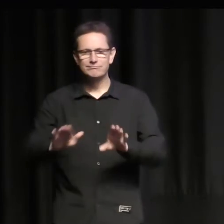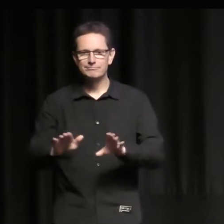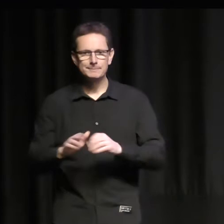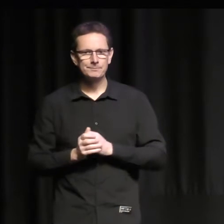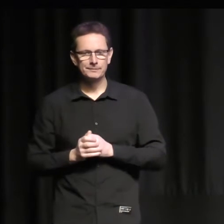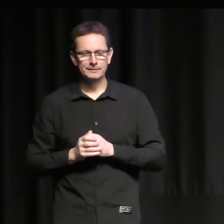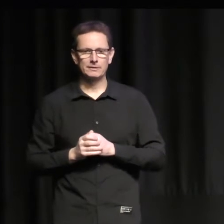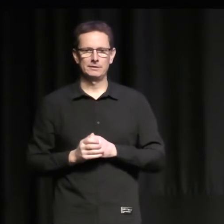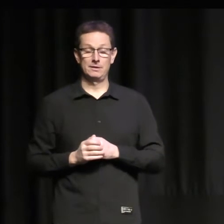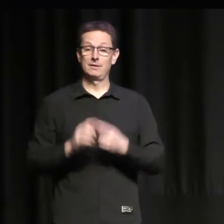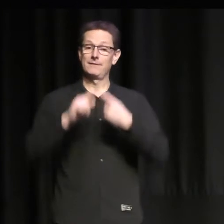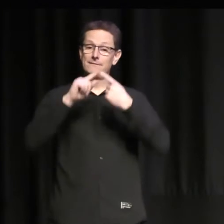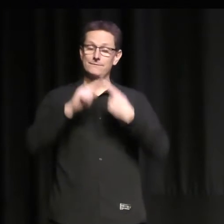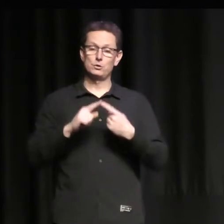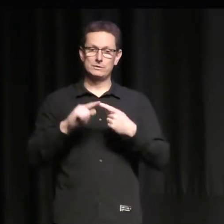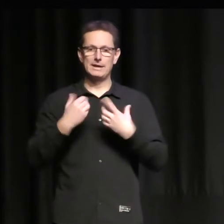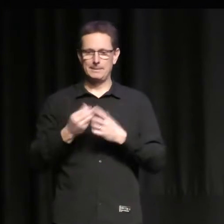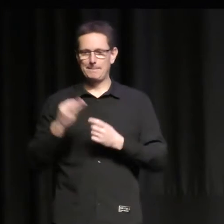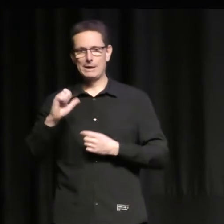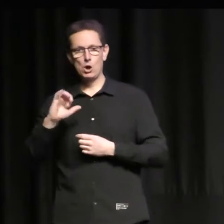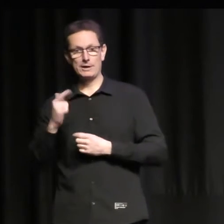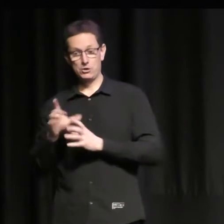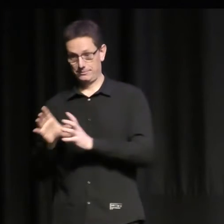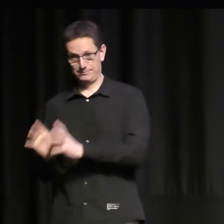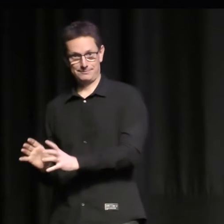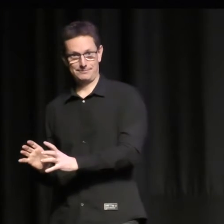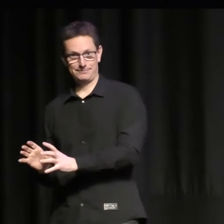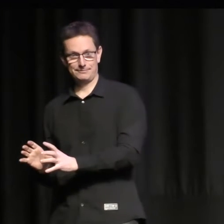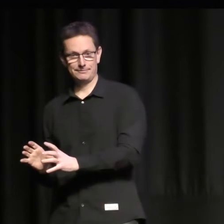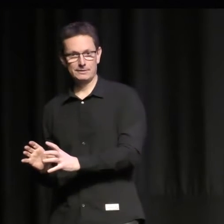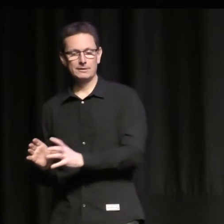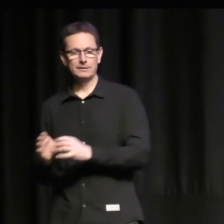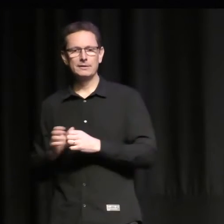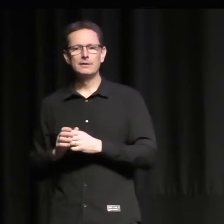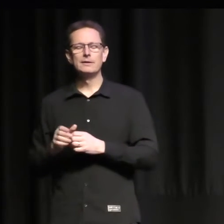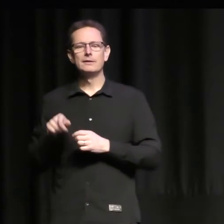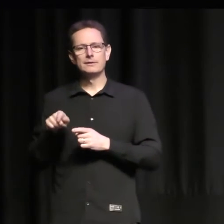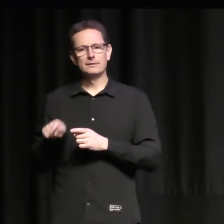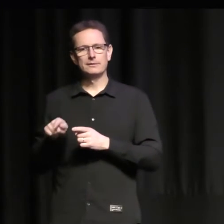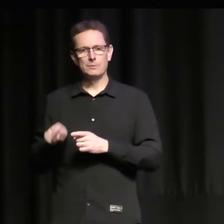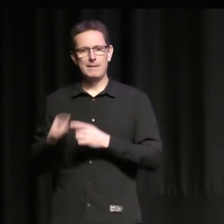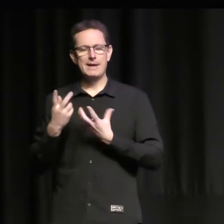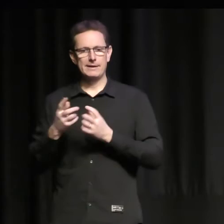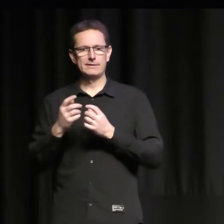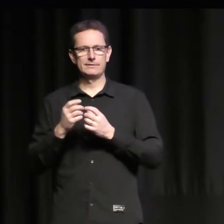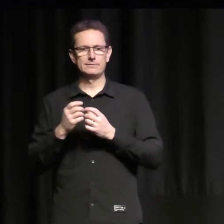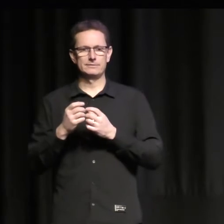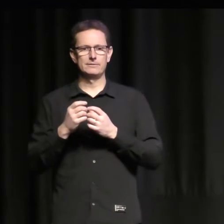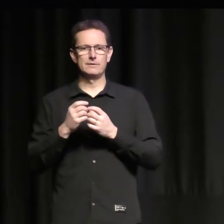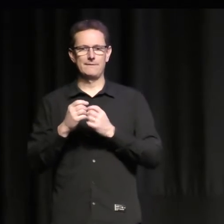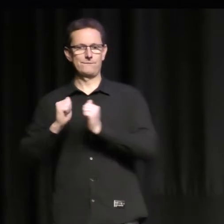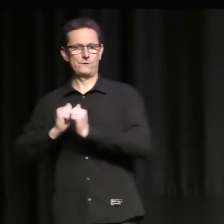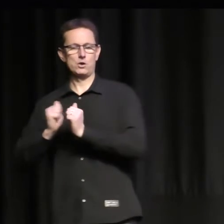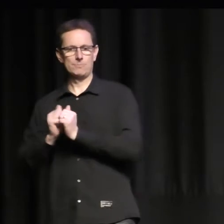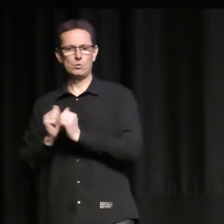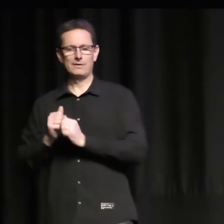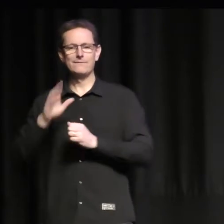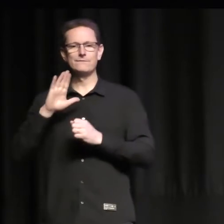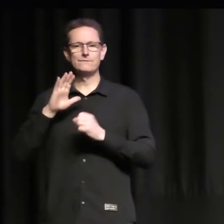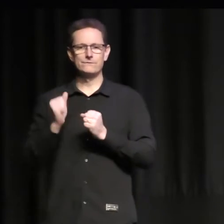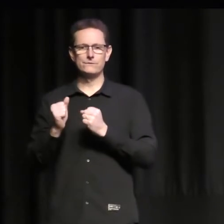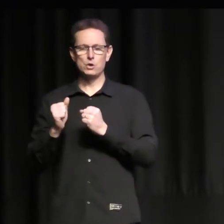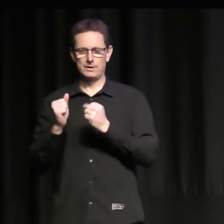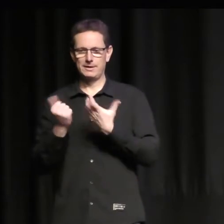Essentially, the first thing is that the precariat is being subject to very distinctive relations